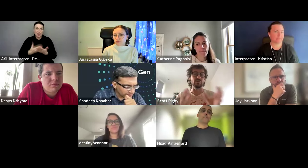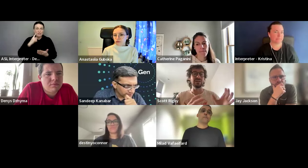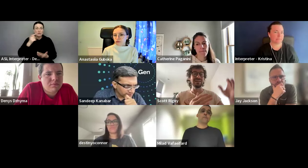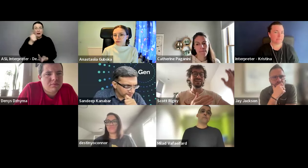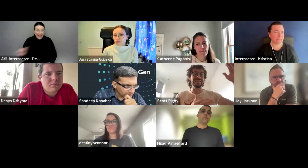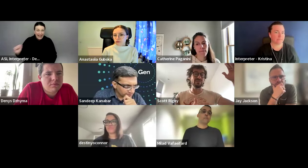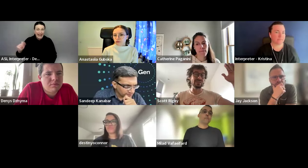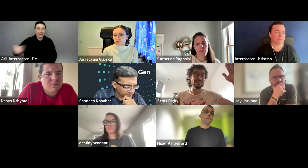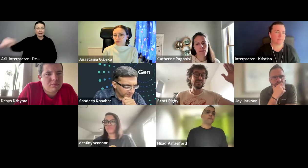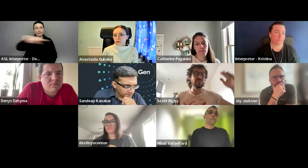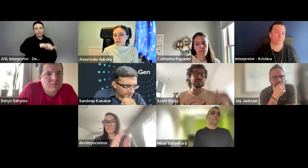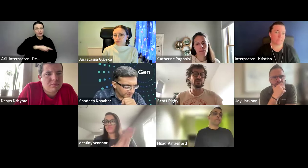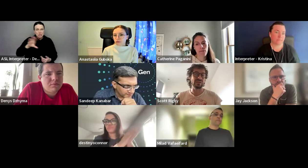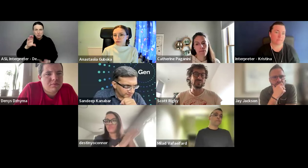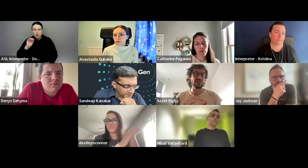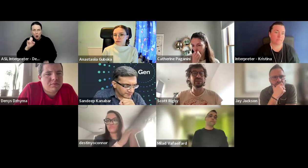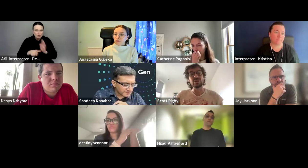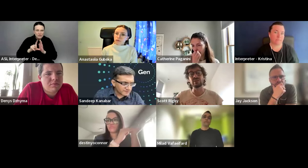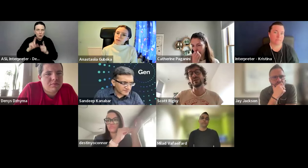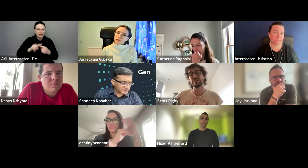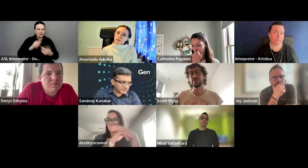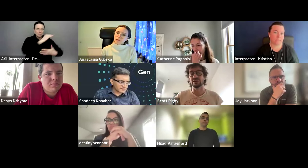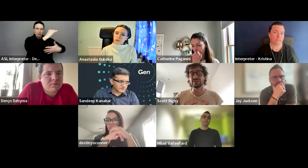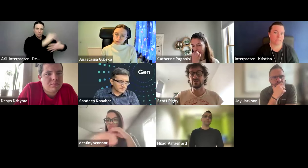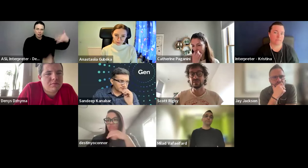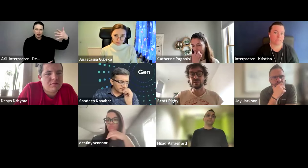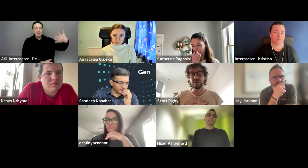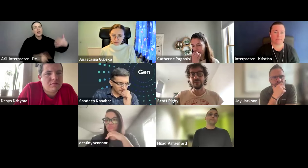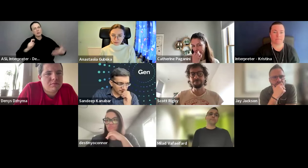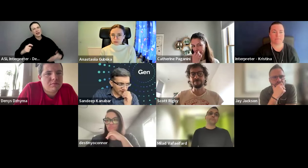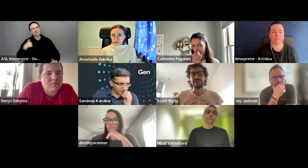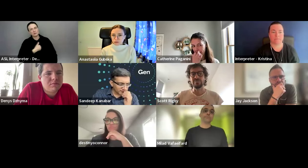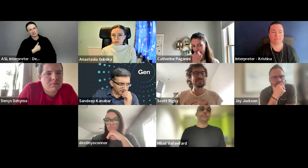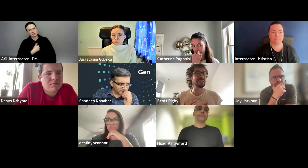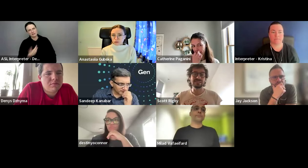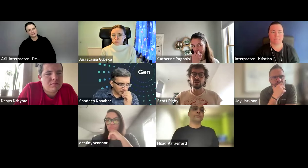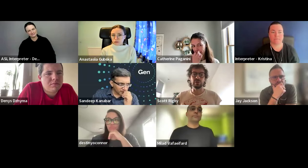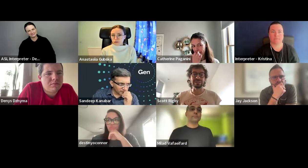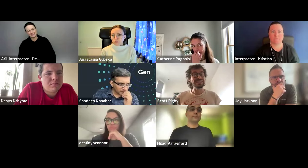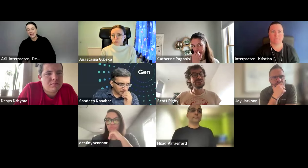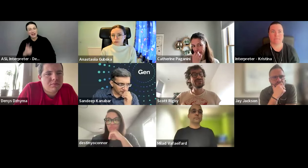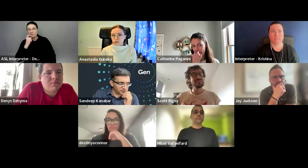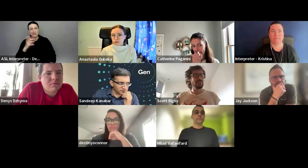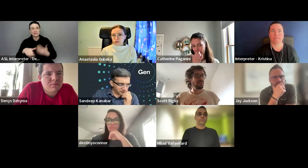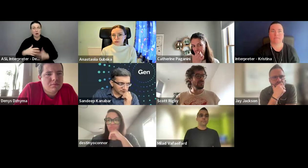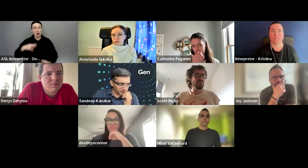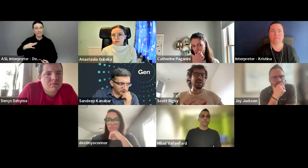code review unless until those other steps are done. And generally, we have to do that ourselves. And since this is all